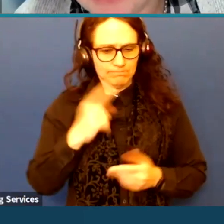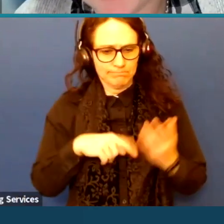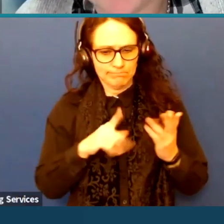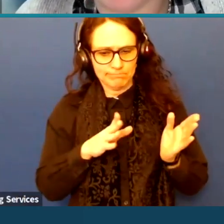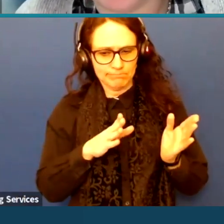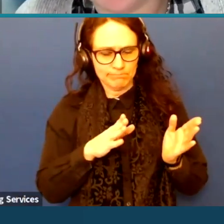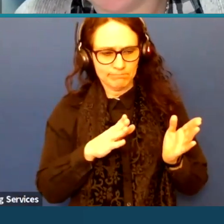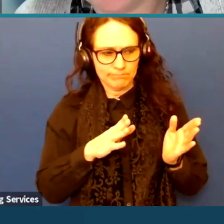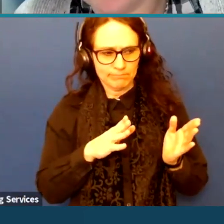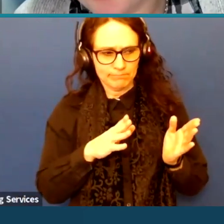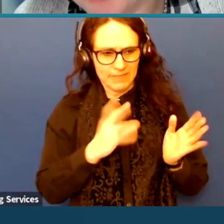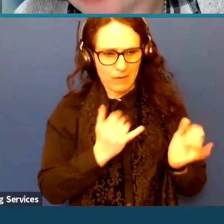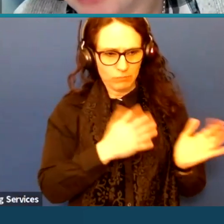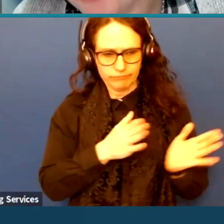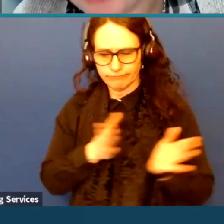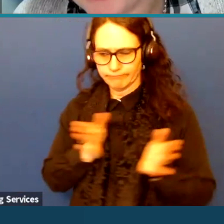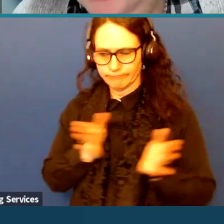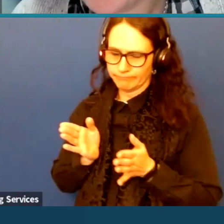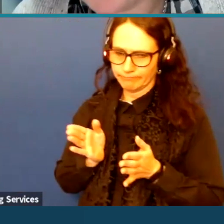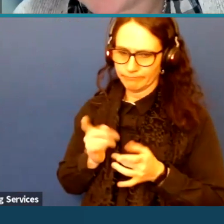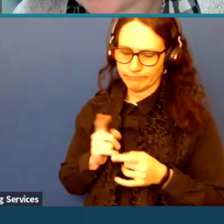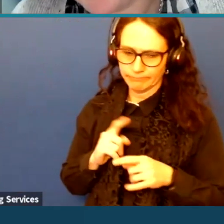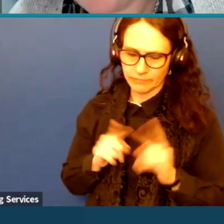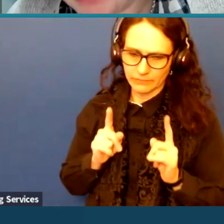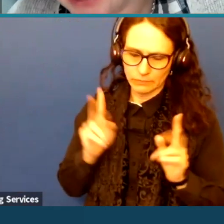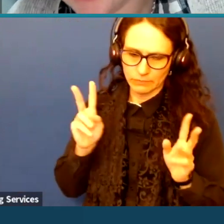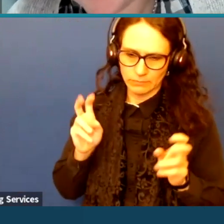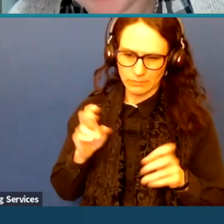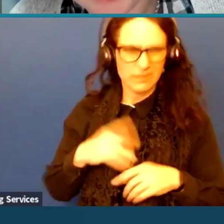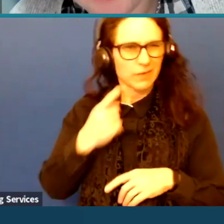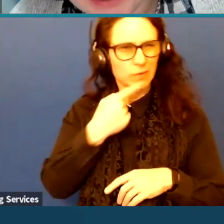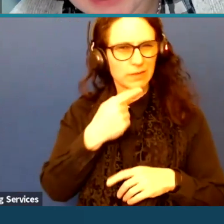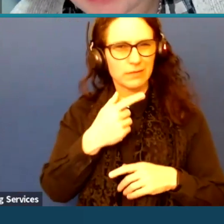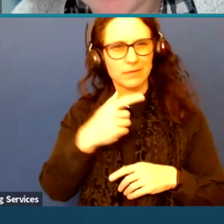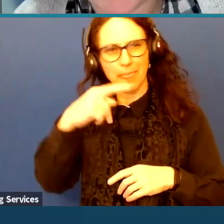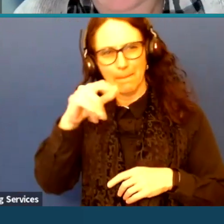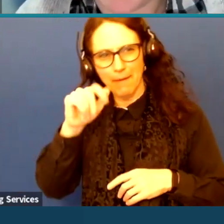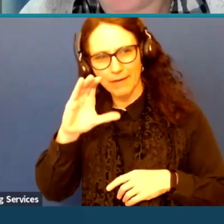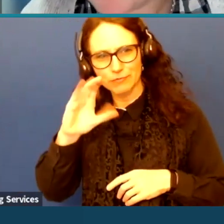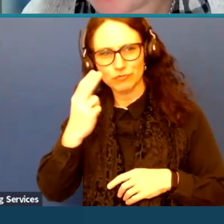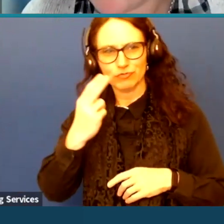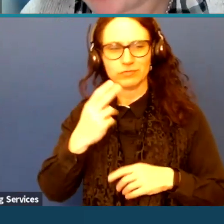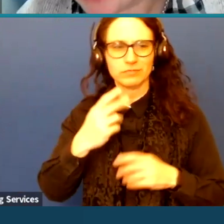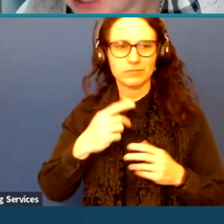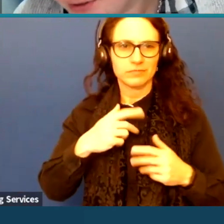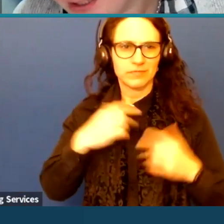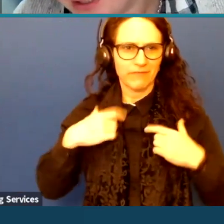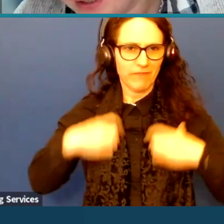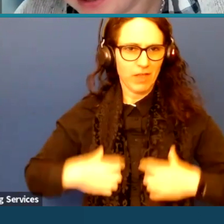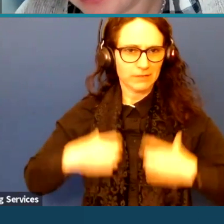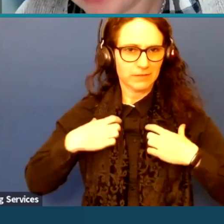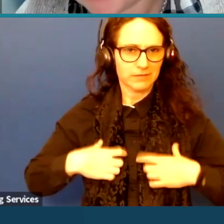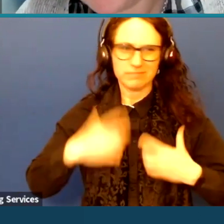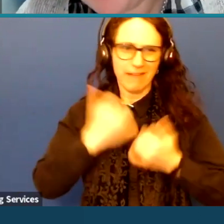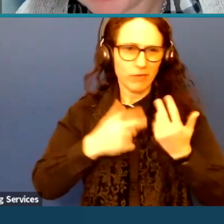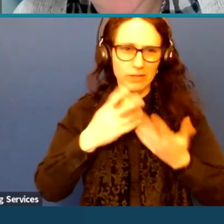had mentioned it a little while ago. I know you were saying the patches and the vests, and I know everyone's seen those